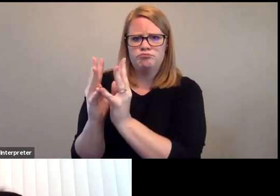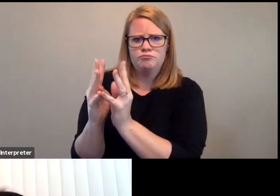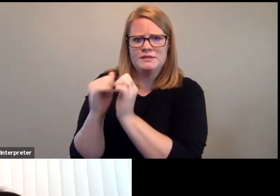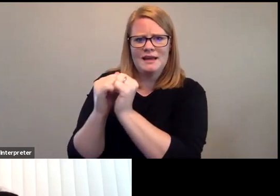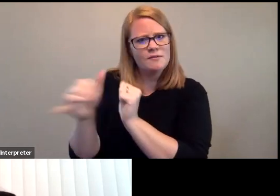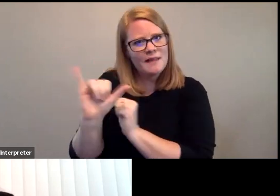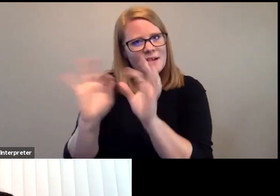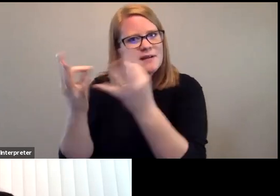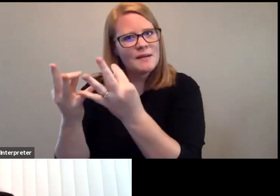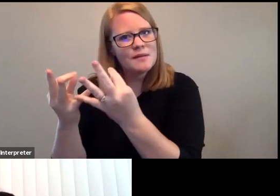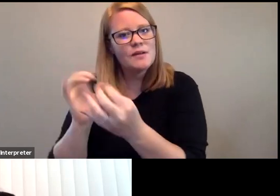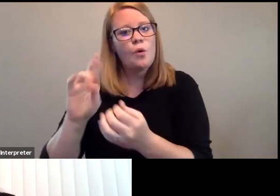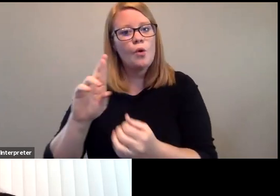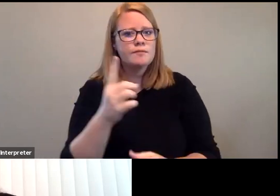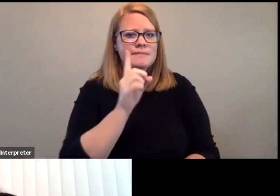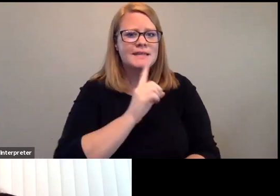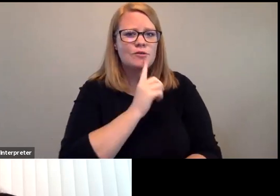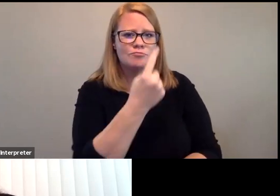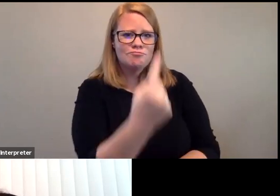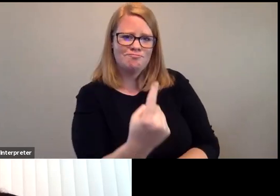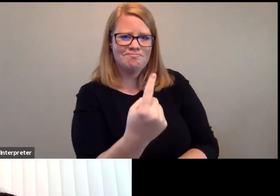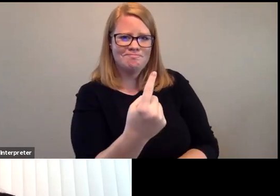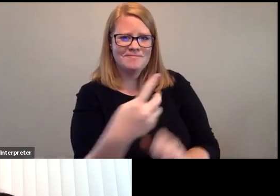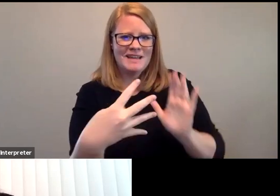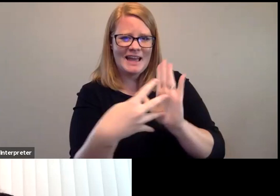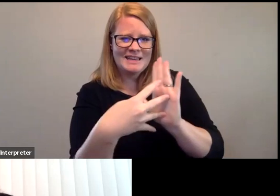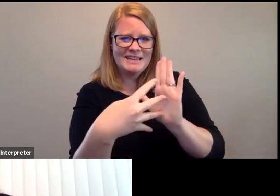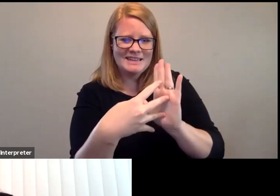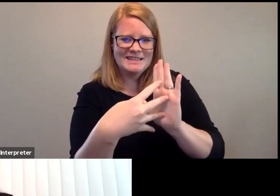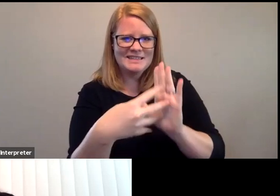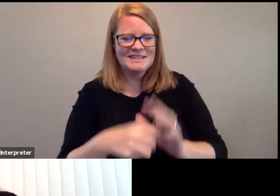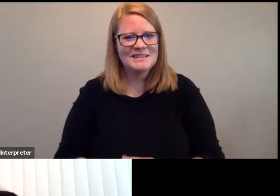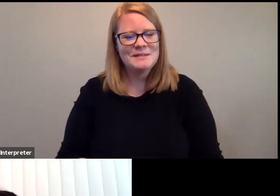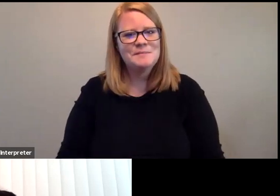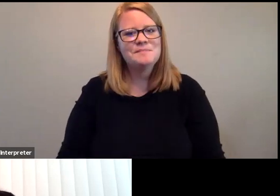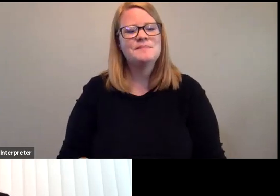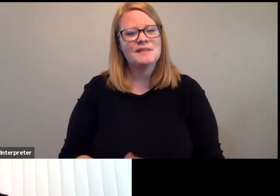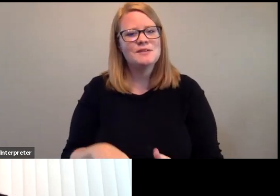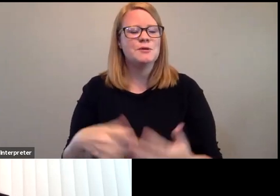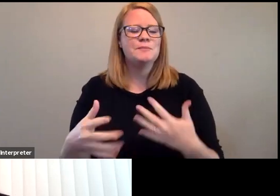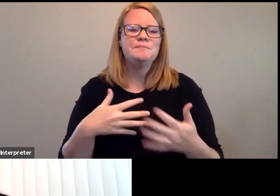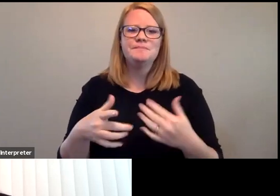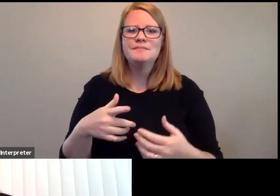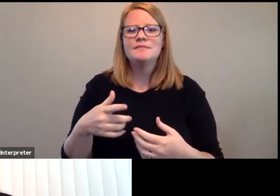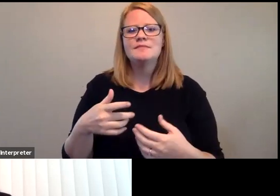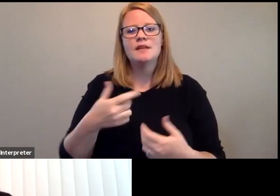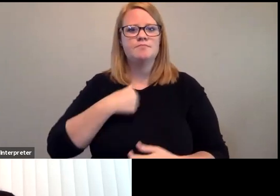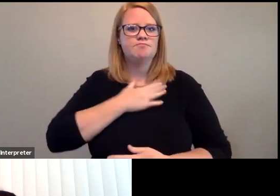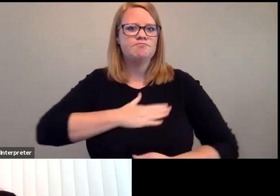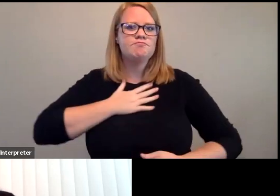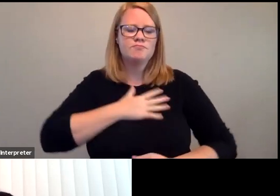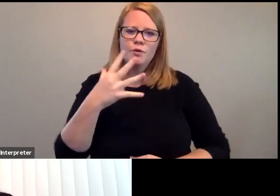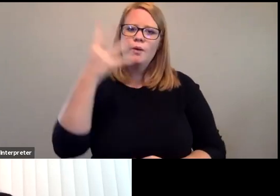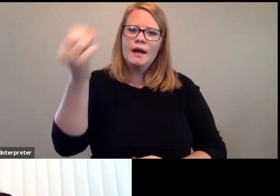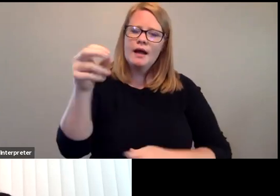one. And you know, it was nice to be out there in the desert and then tasting the fruit and, you know, looking at it and seeing